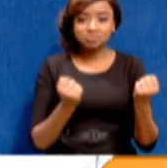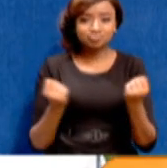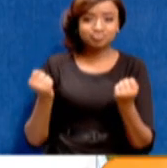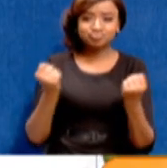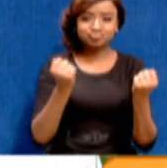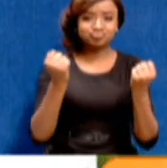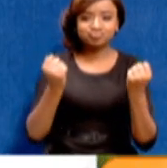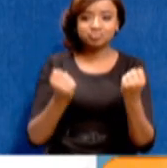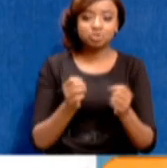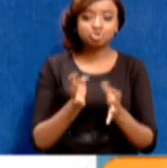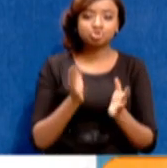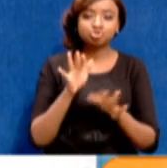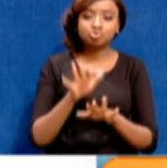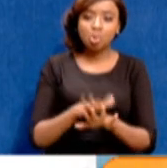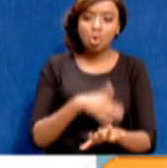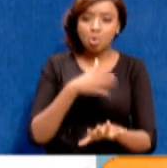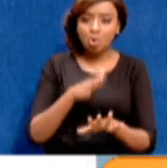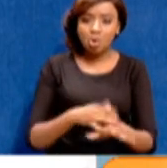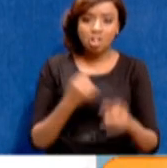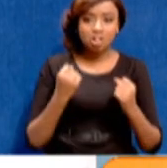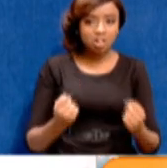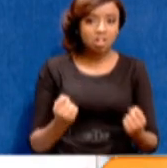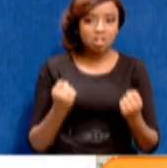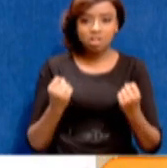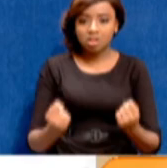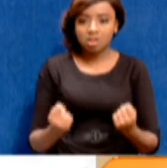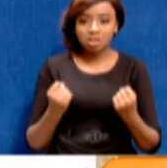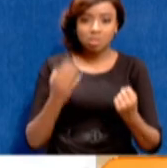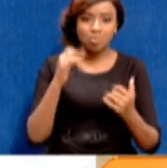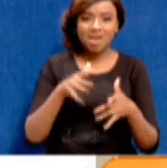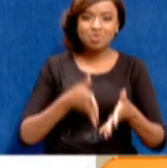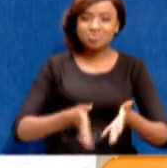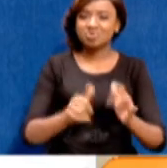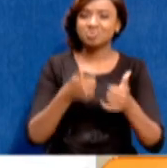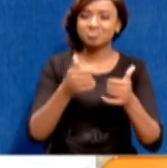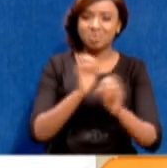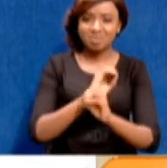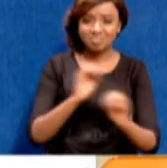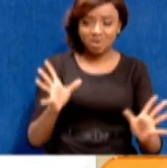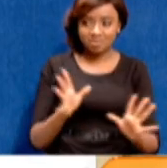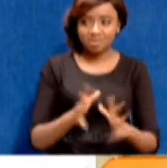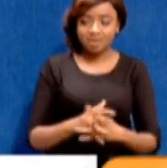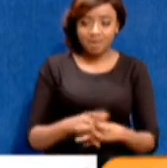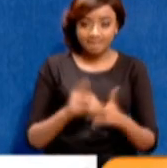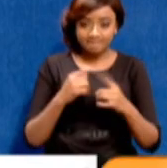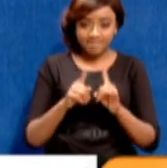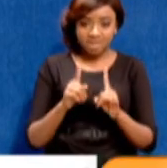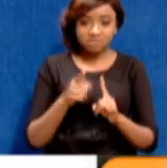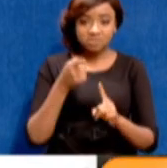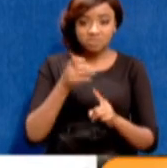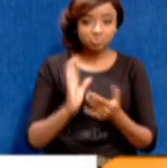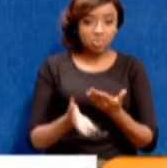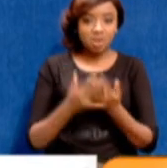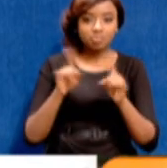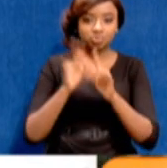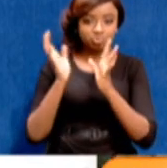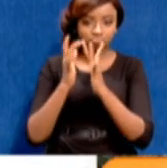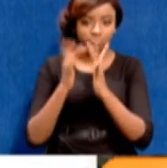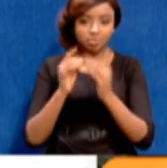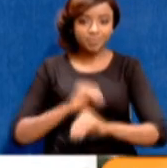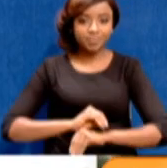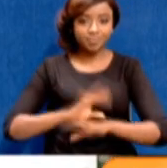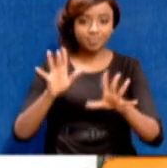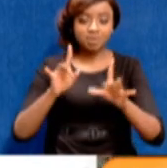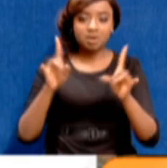at 5 kilometers per hour. Additionally, the finances will be spent on laying 740 kilometers of fiber optic cable to